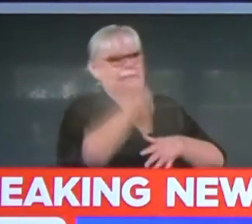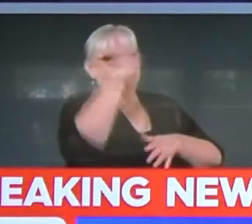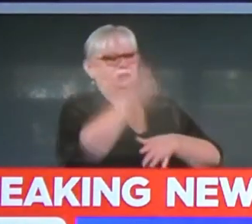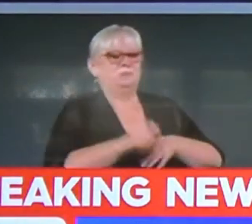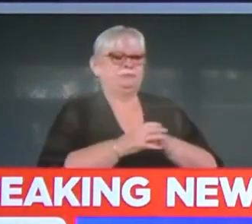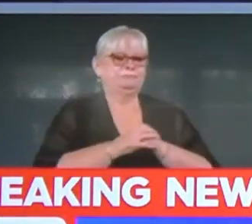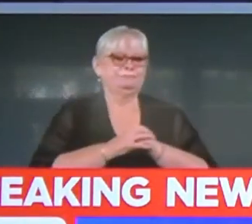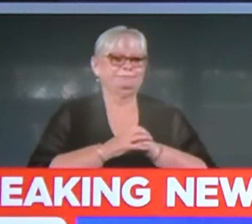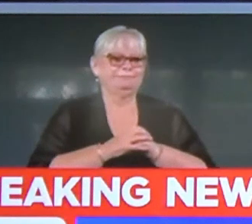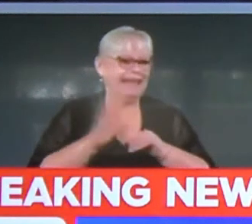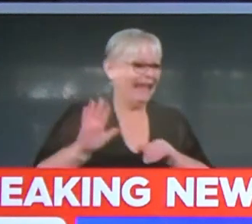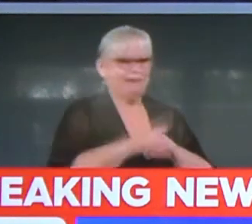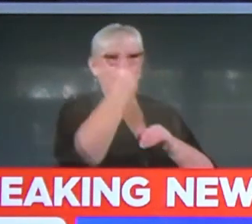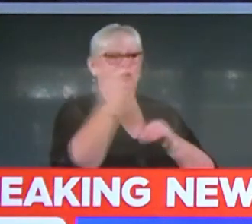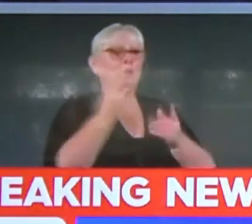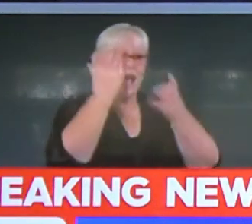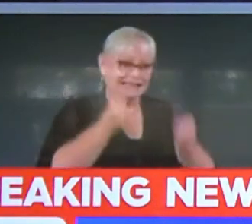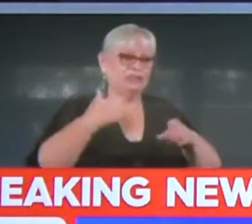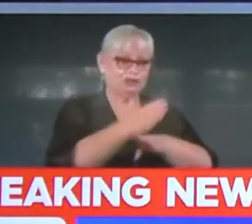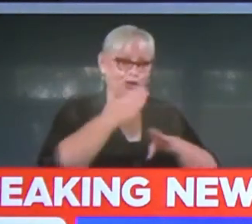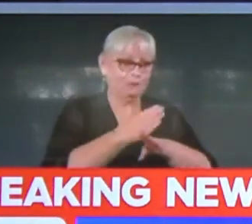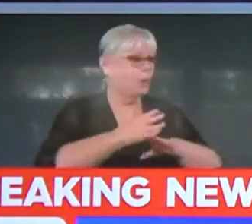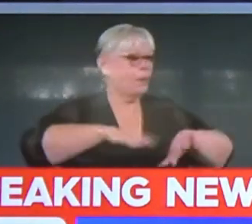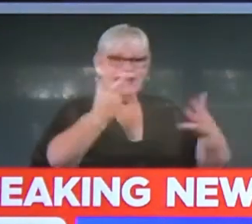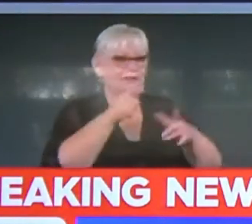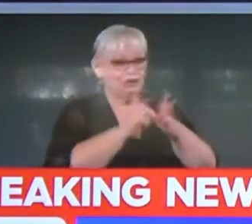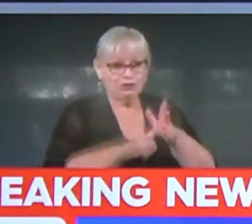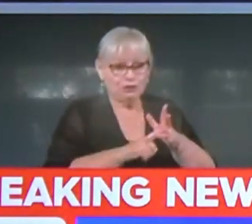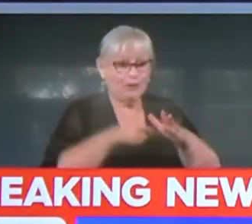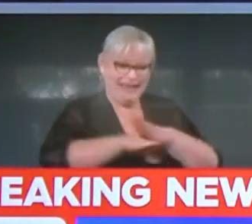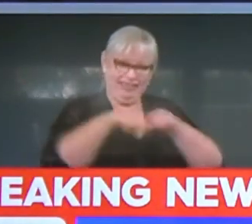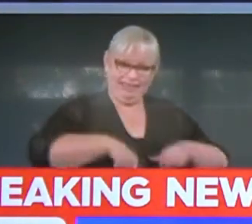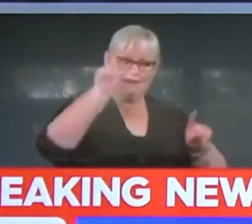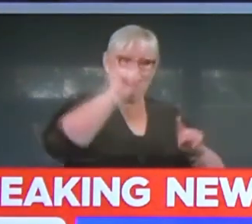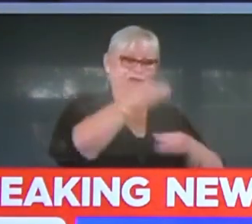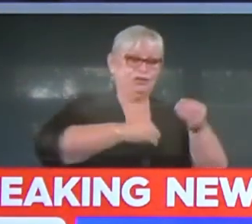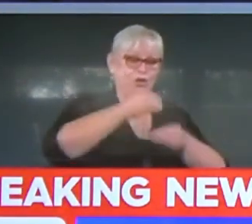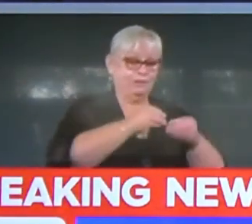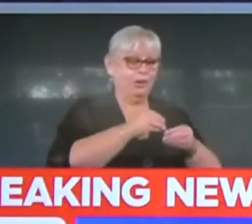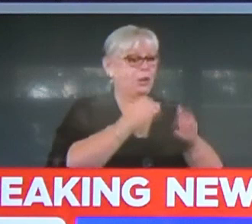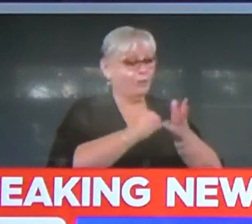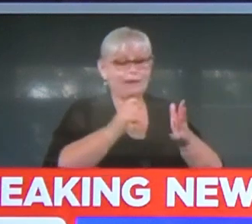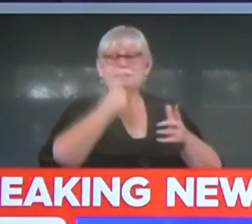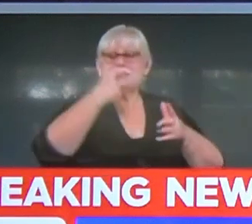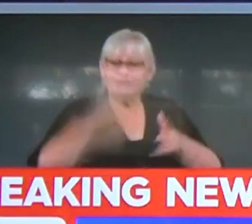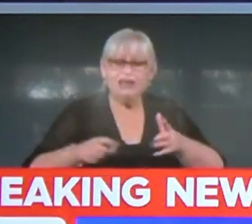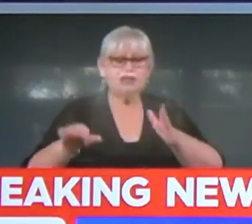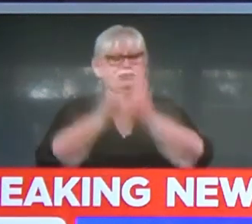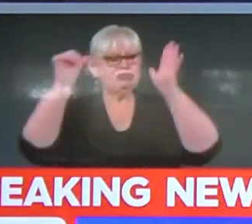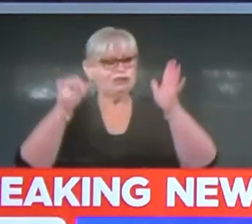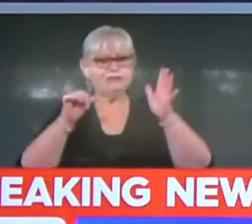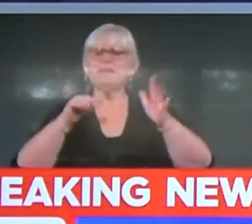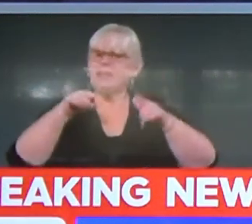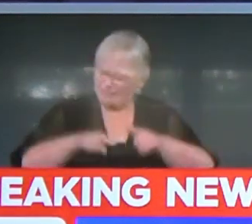worker. Every single job that is being done in our economy with these severe restrictions that is taking place